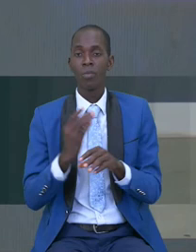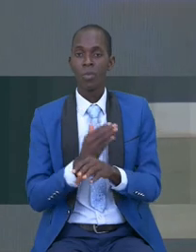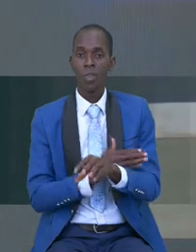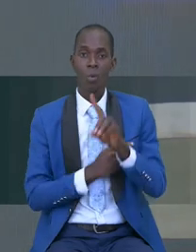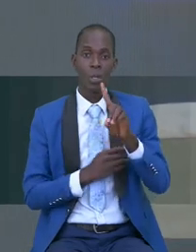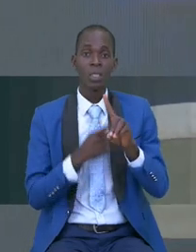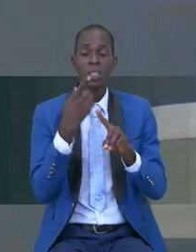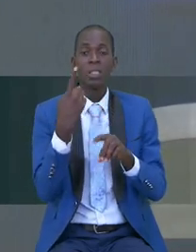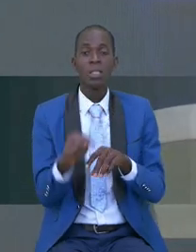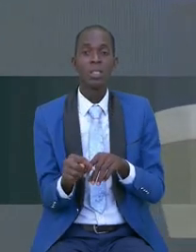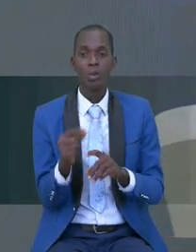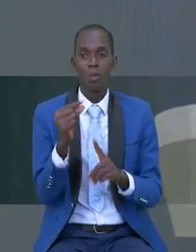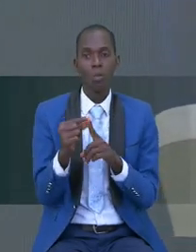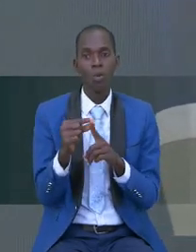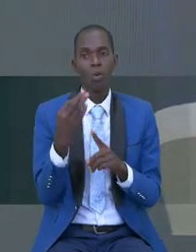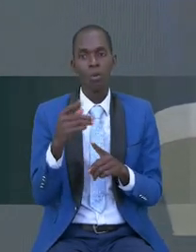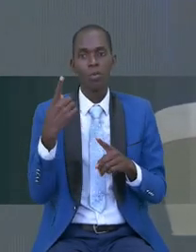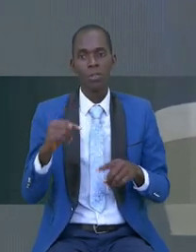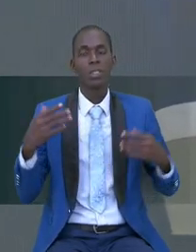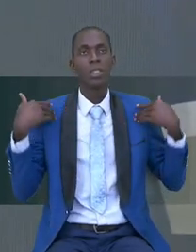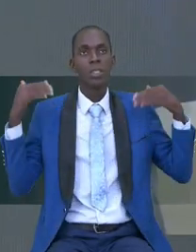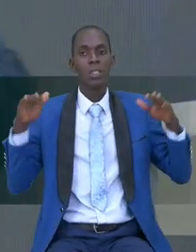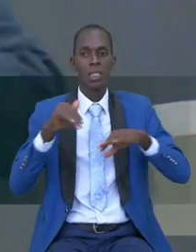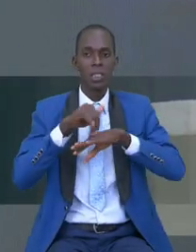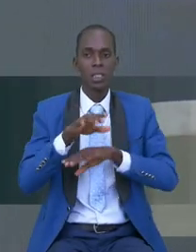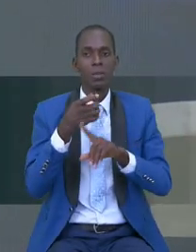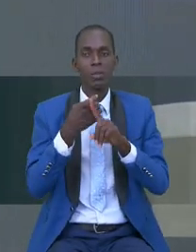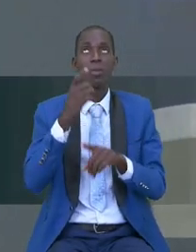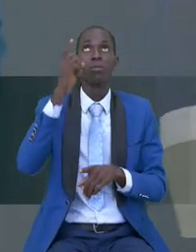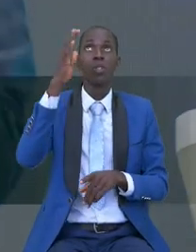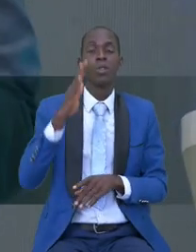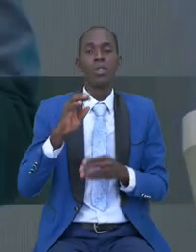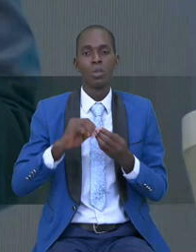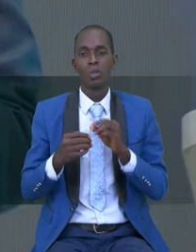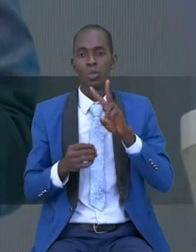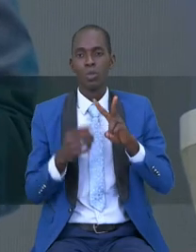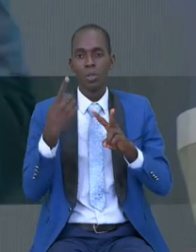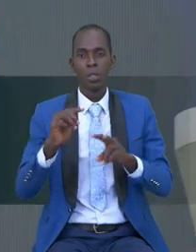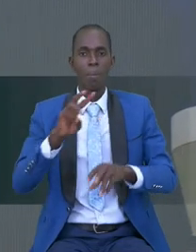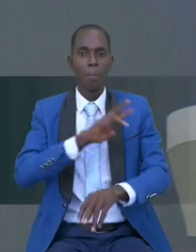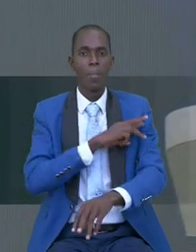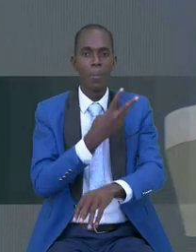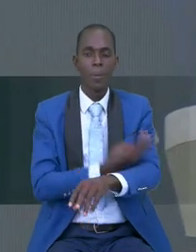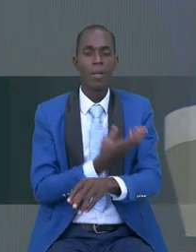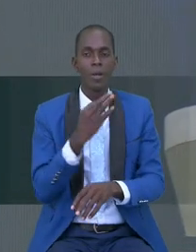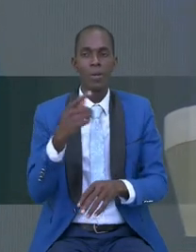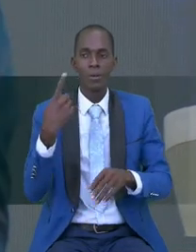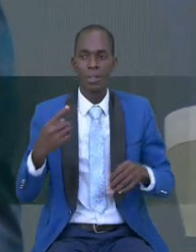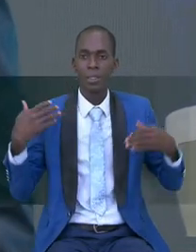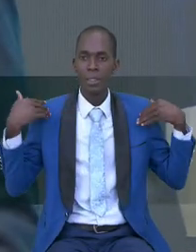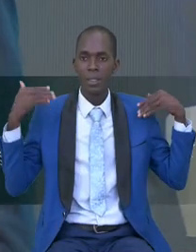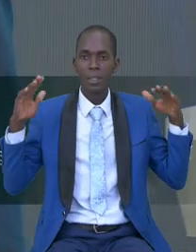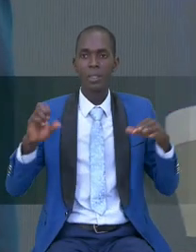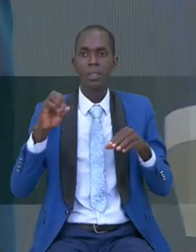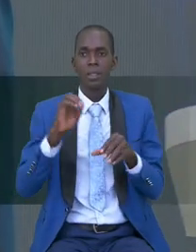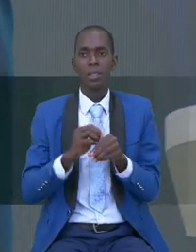of the angel sent from God. Number two, the might of the angels in